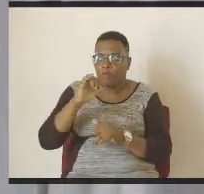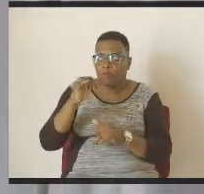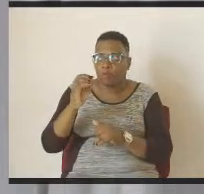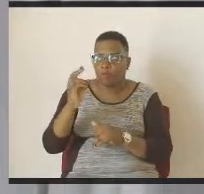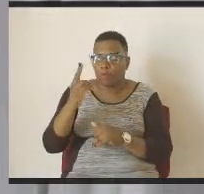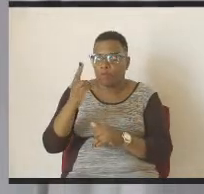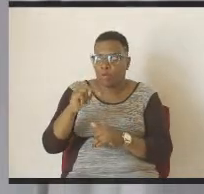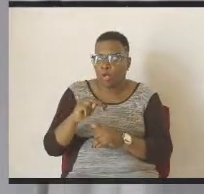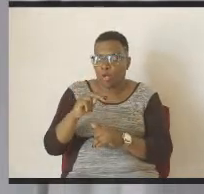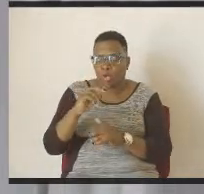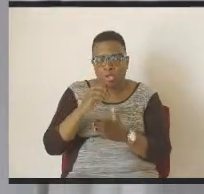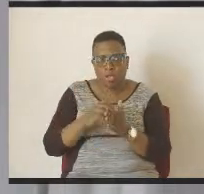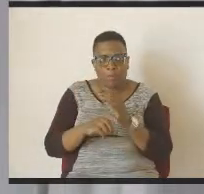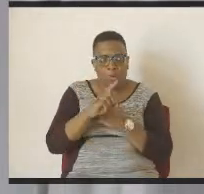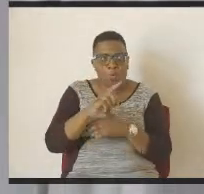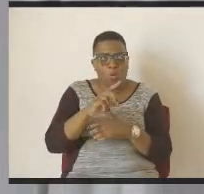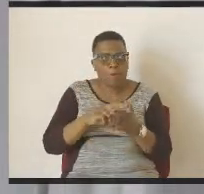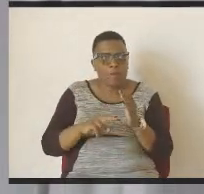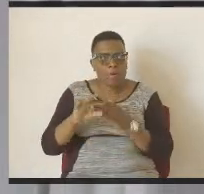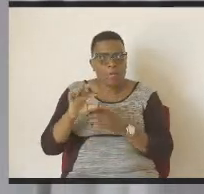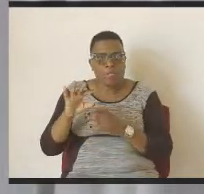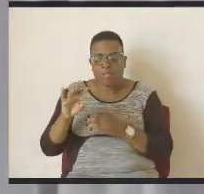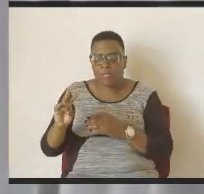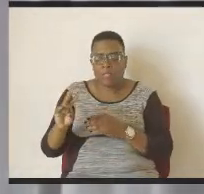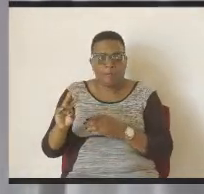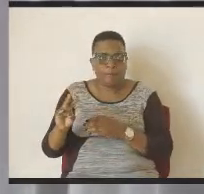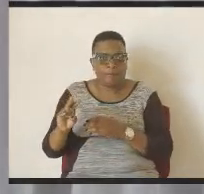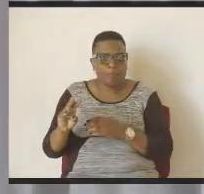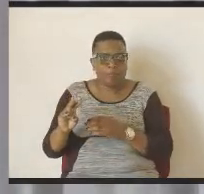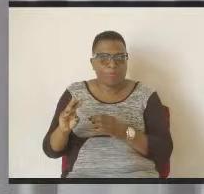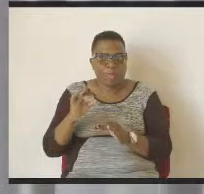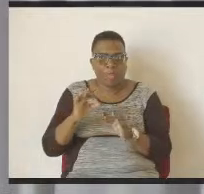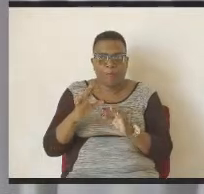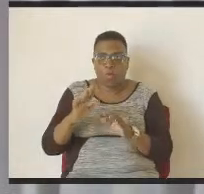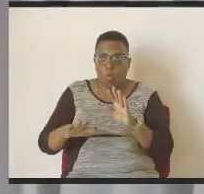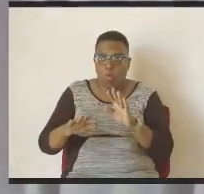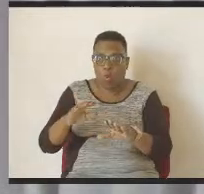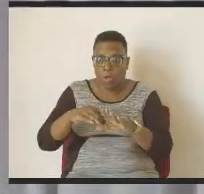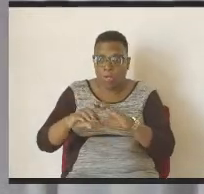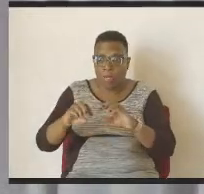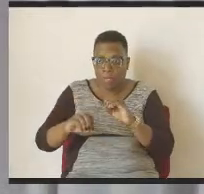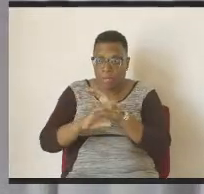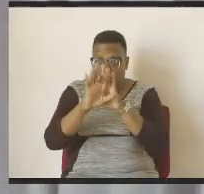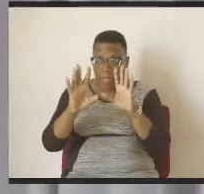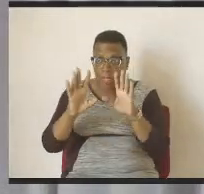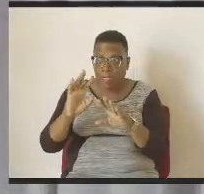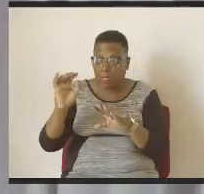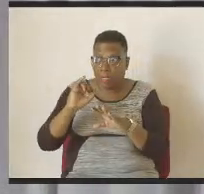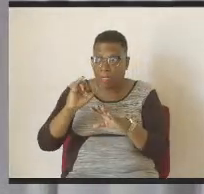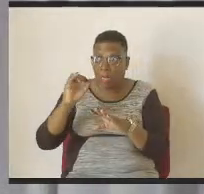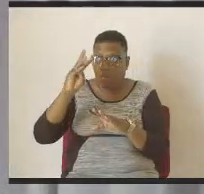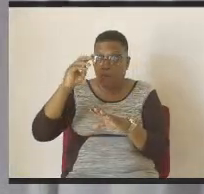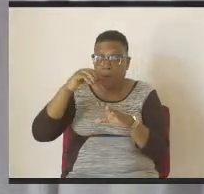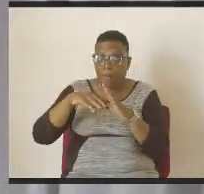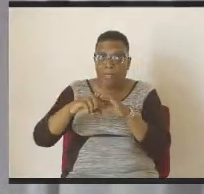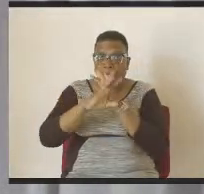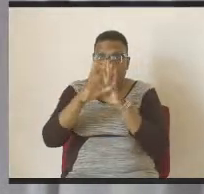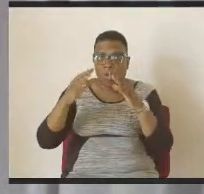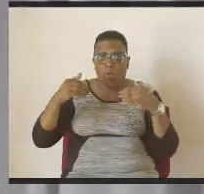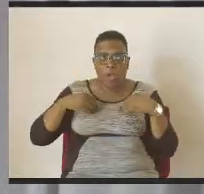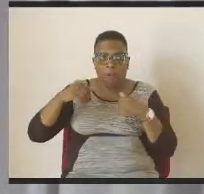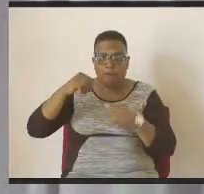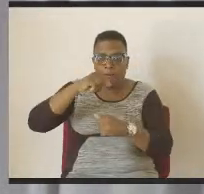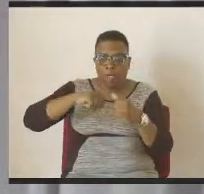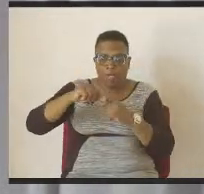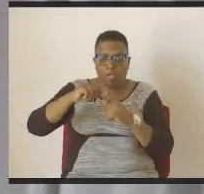1, verse 7, "But if we walk in light as he is in the light, we have fellowship with one another, and